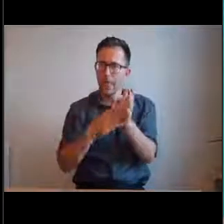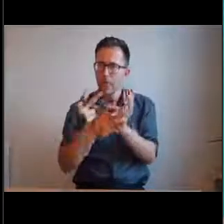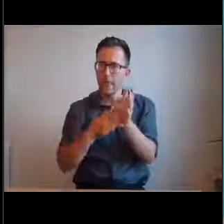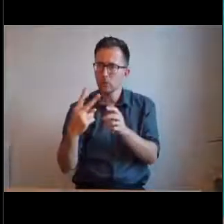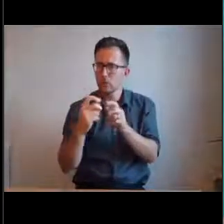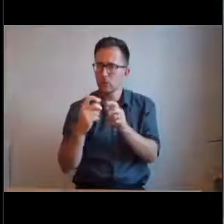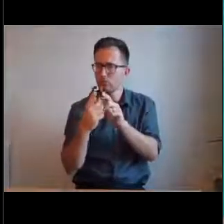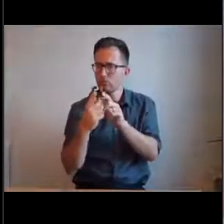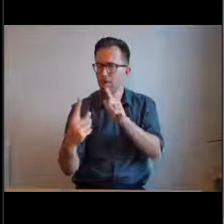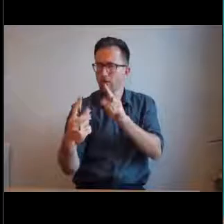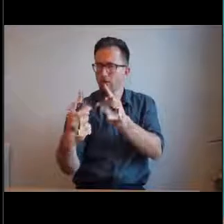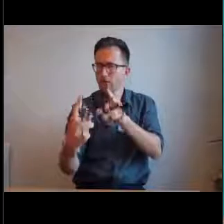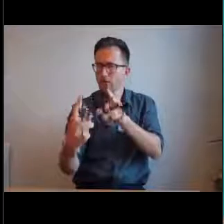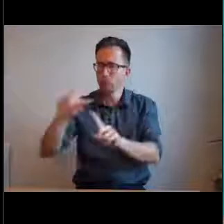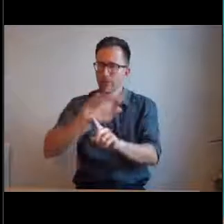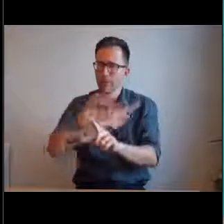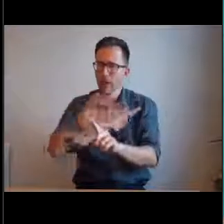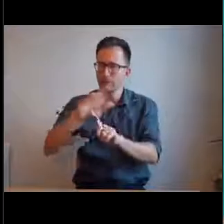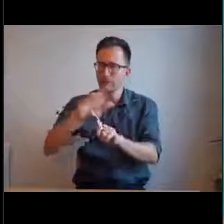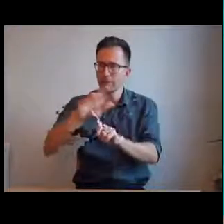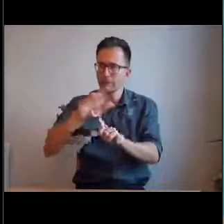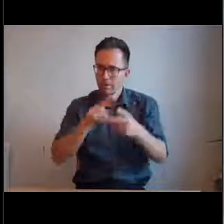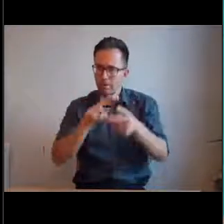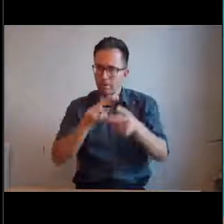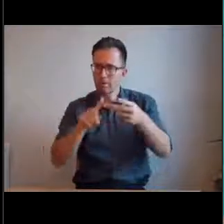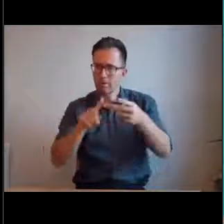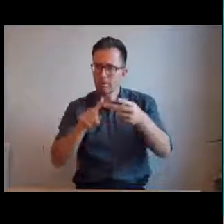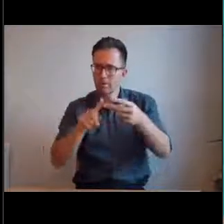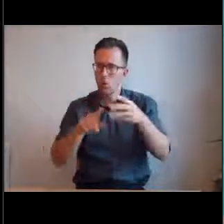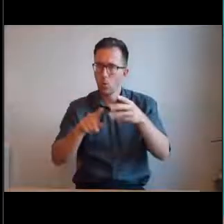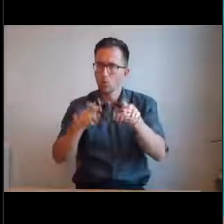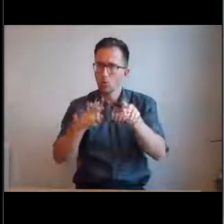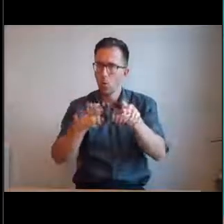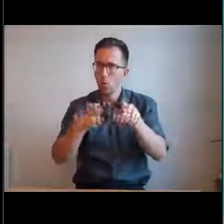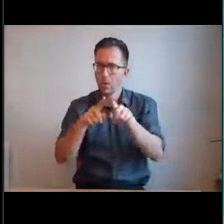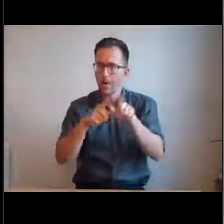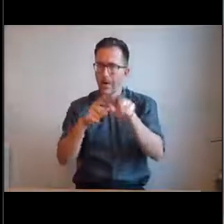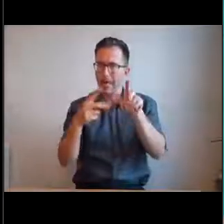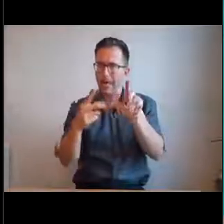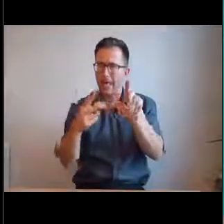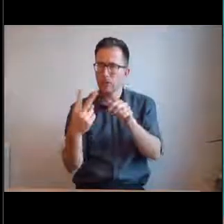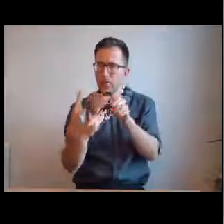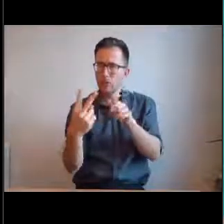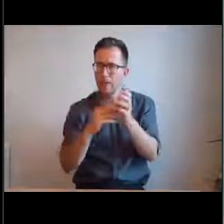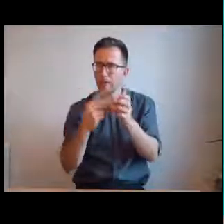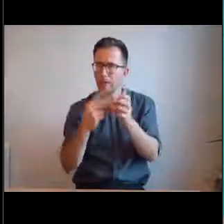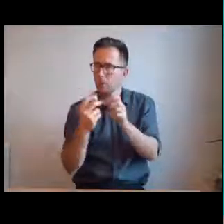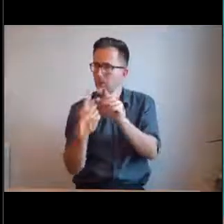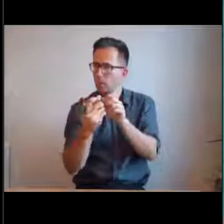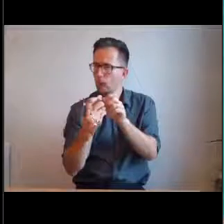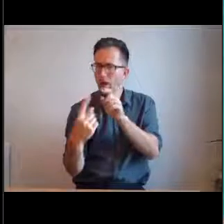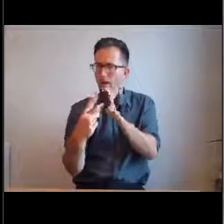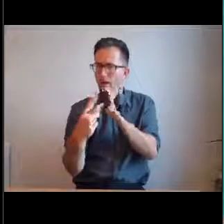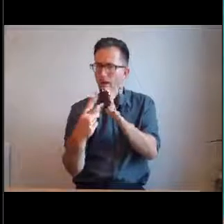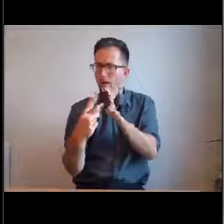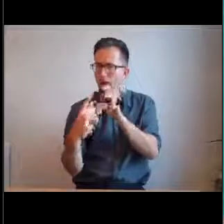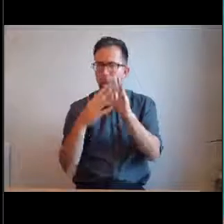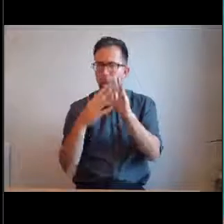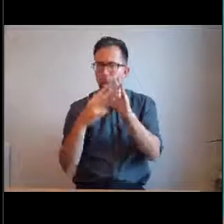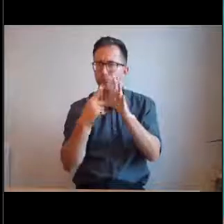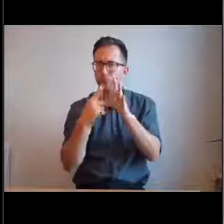Park. And along the M2A2 near Brewers Wood. You can see some of these indicated on